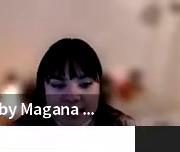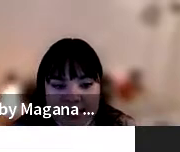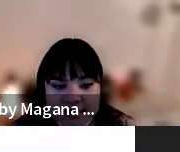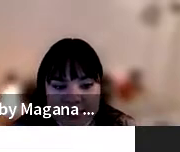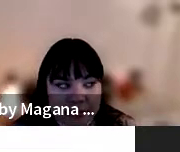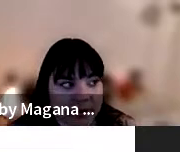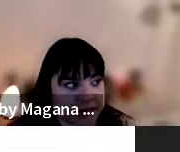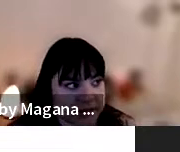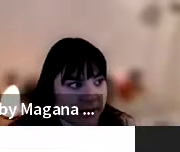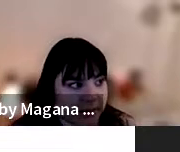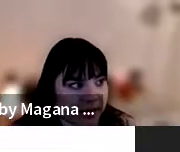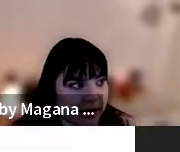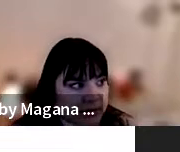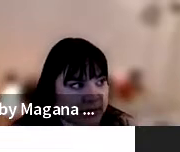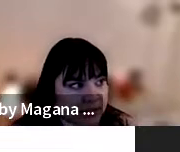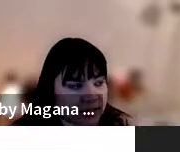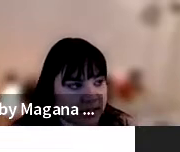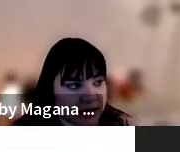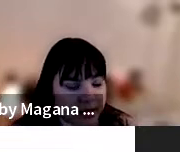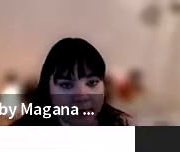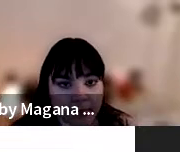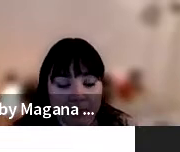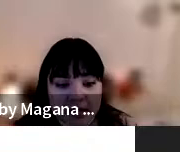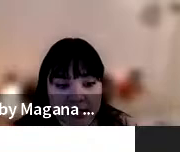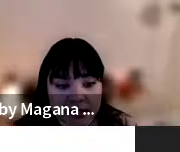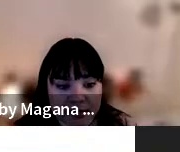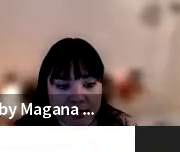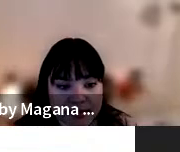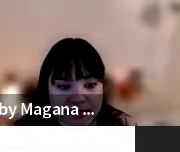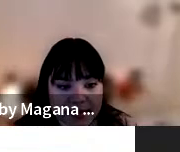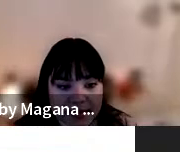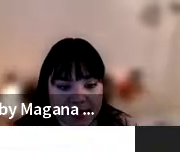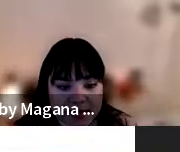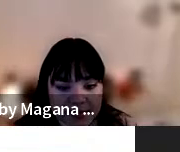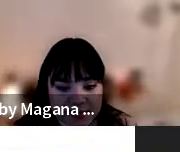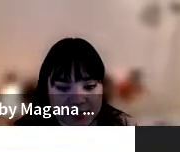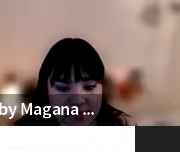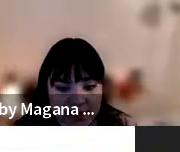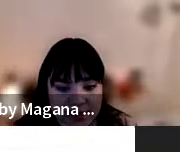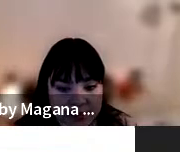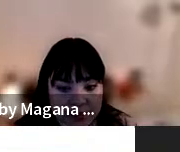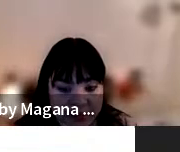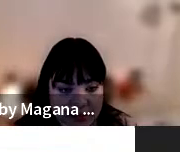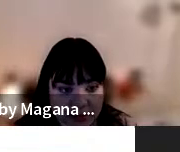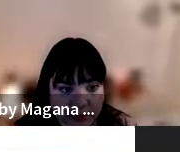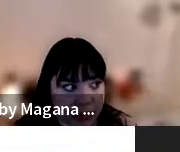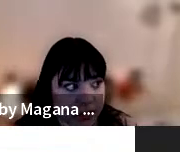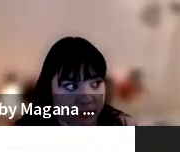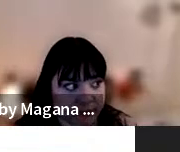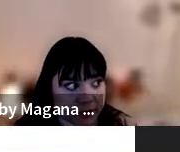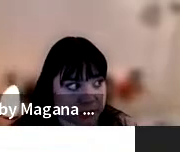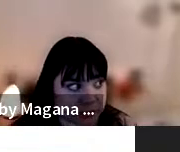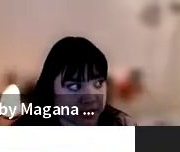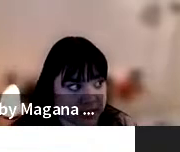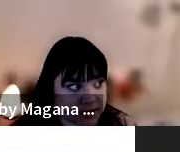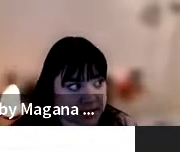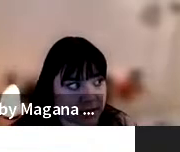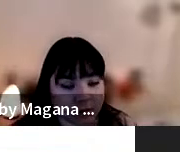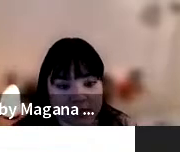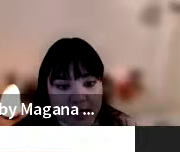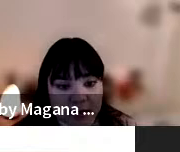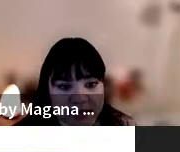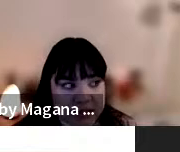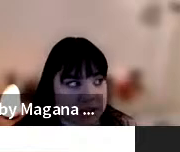Once again, this is a reminder about the meeting agreements that the CSC has agreed to for virtual